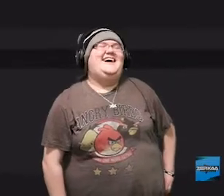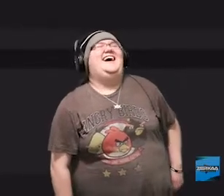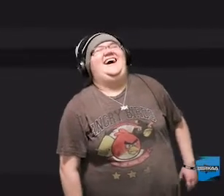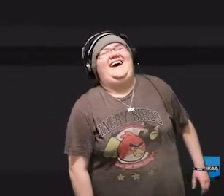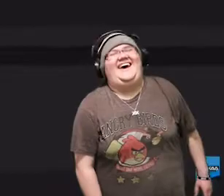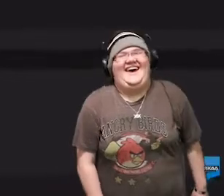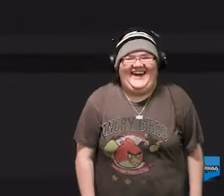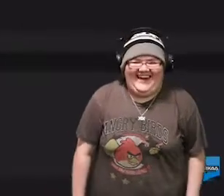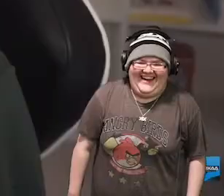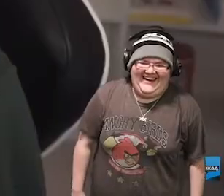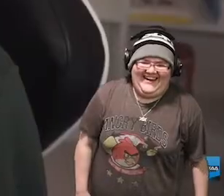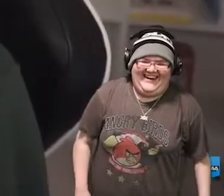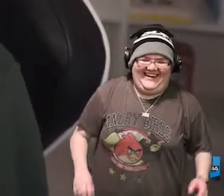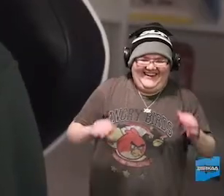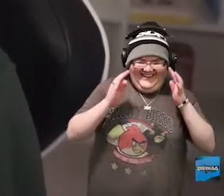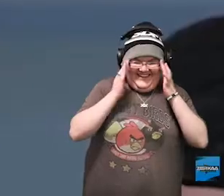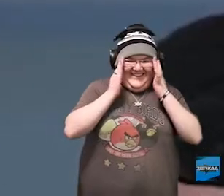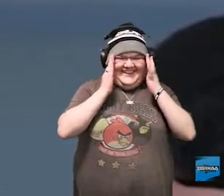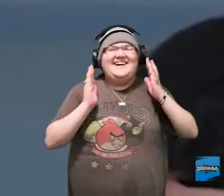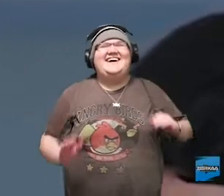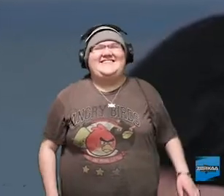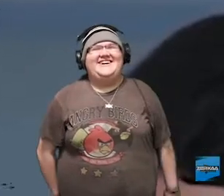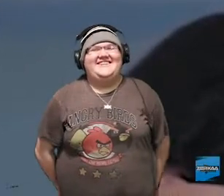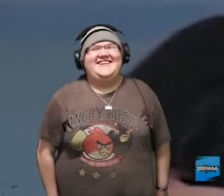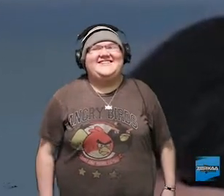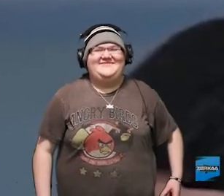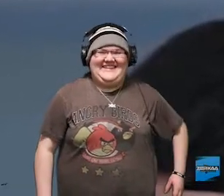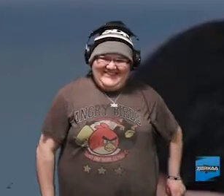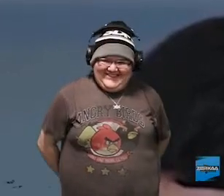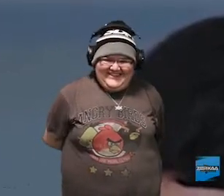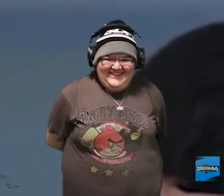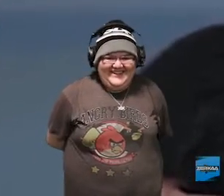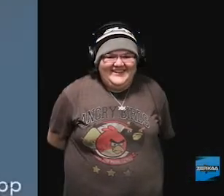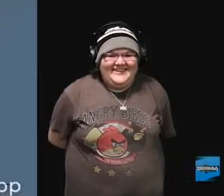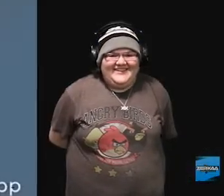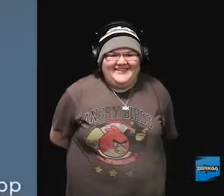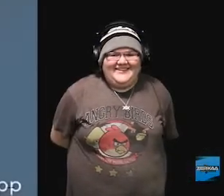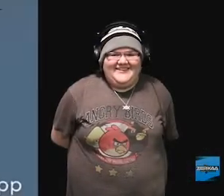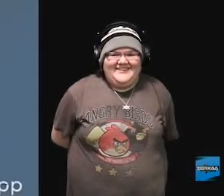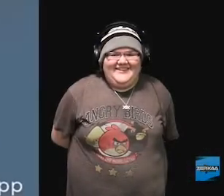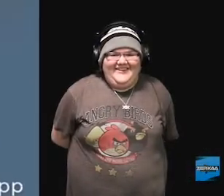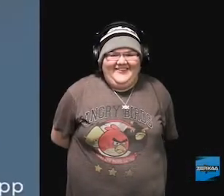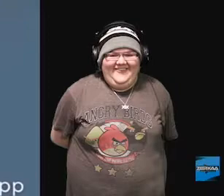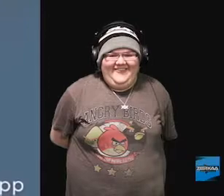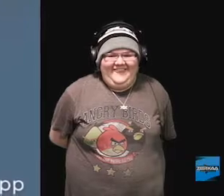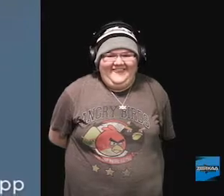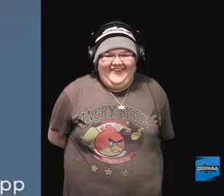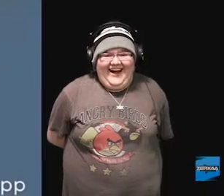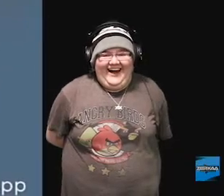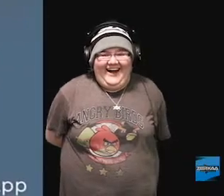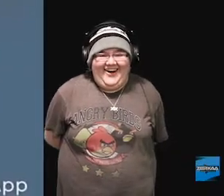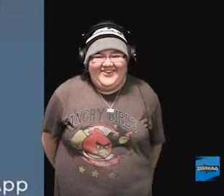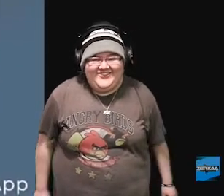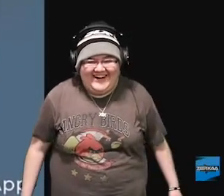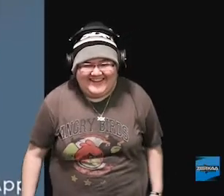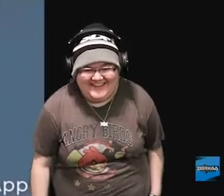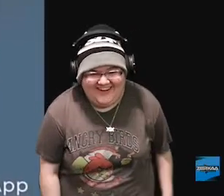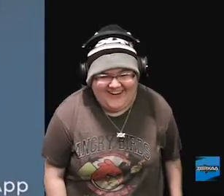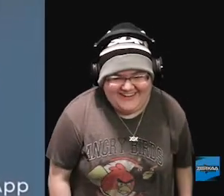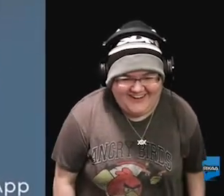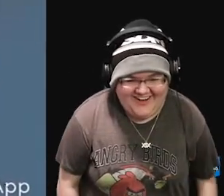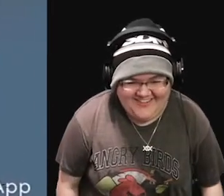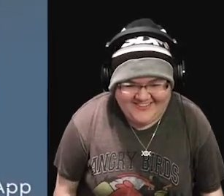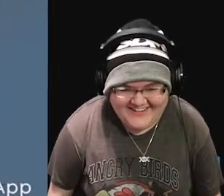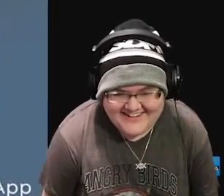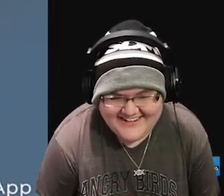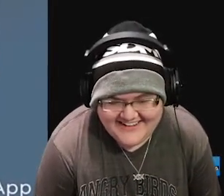in, lad." Yes, please. I don't think I've laughed this hard in a long time. Oh my god, what is this monstrosity? Oh my